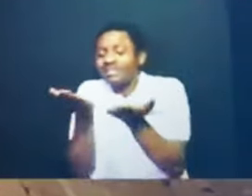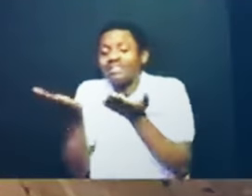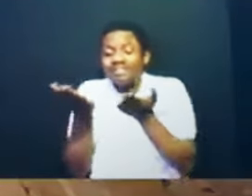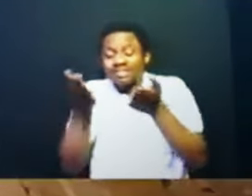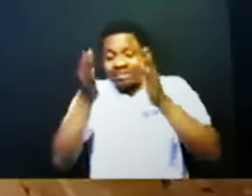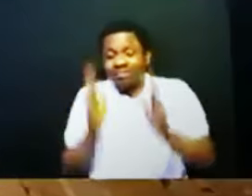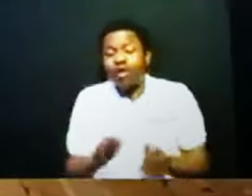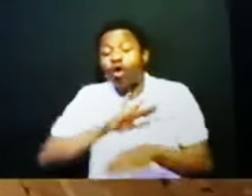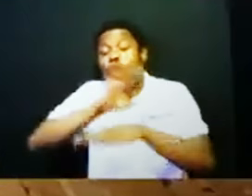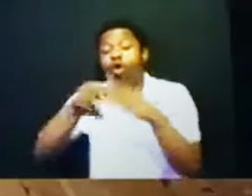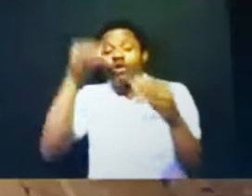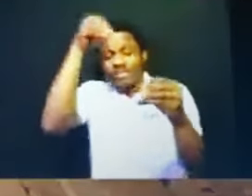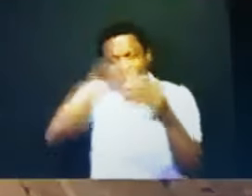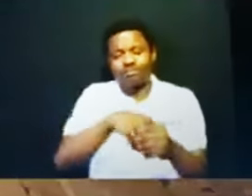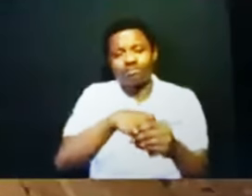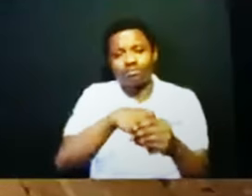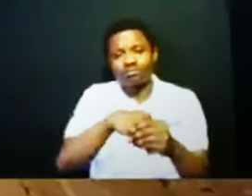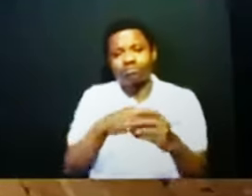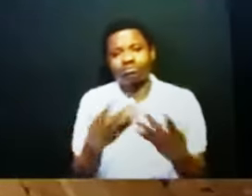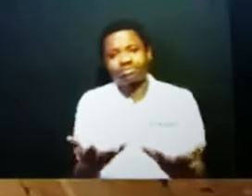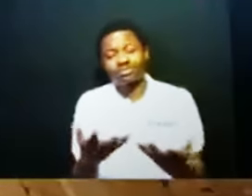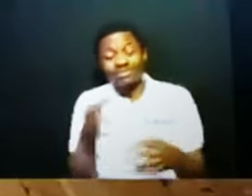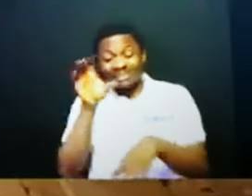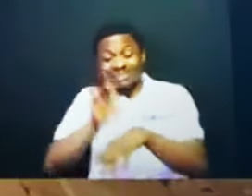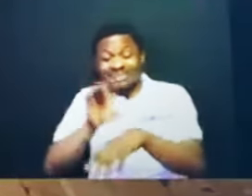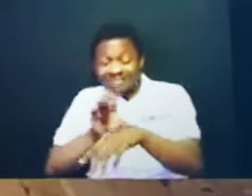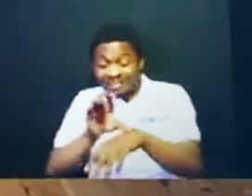See, the church always remains a